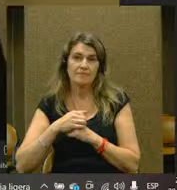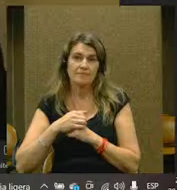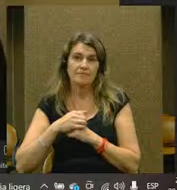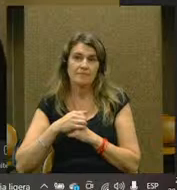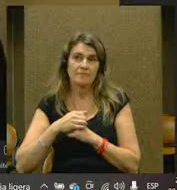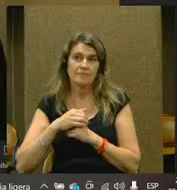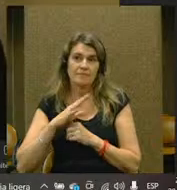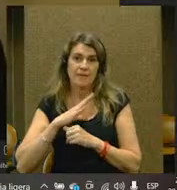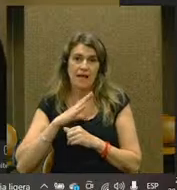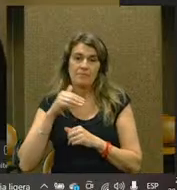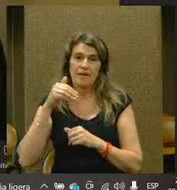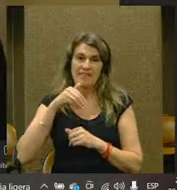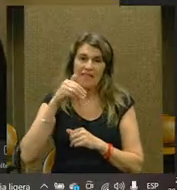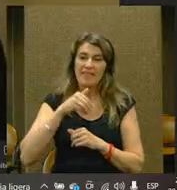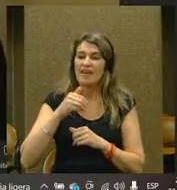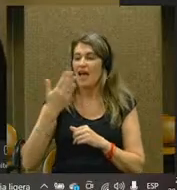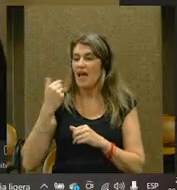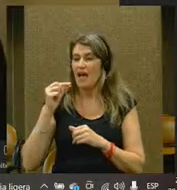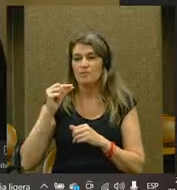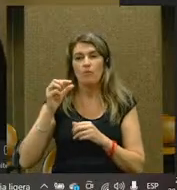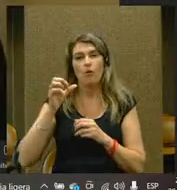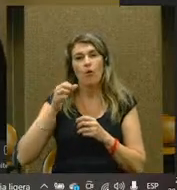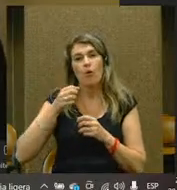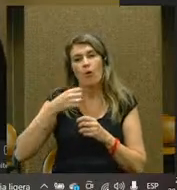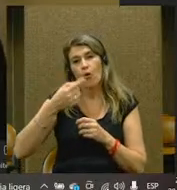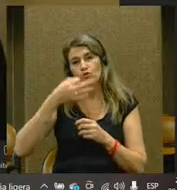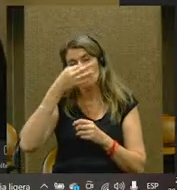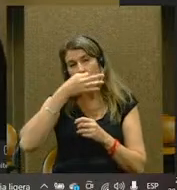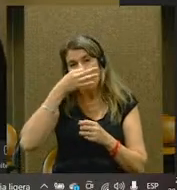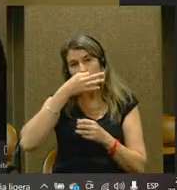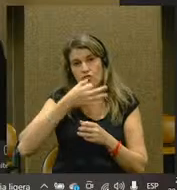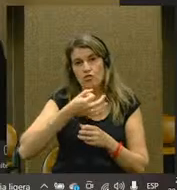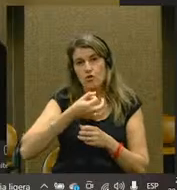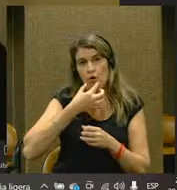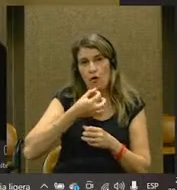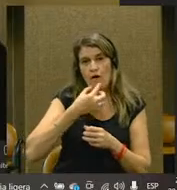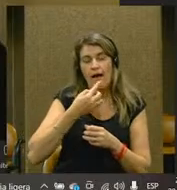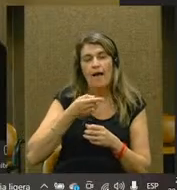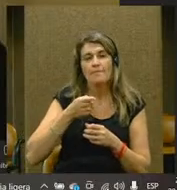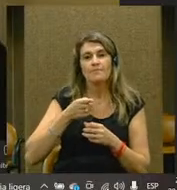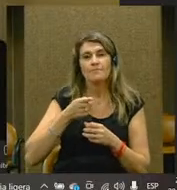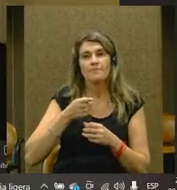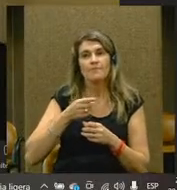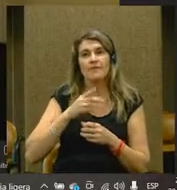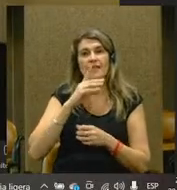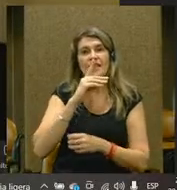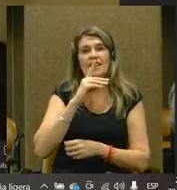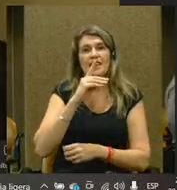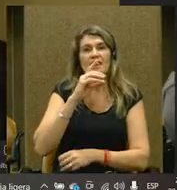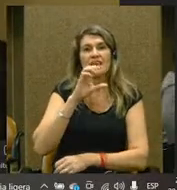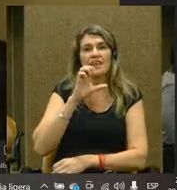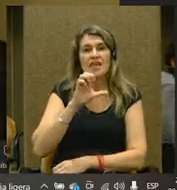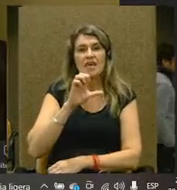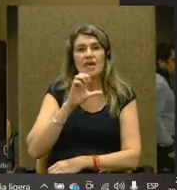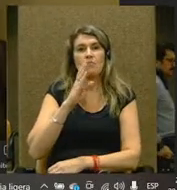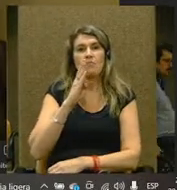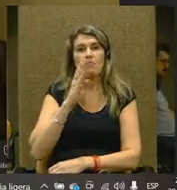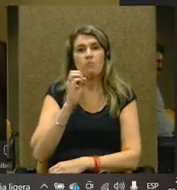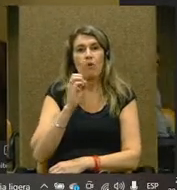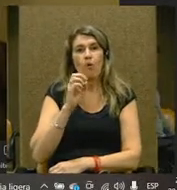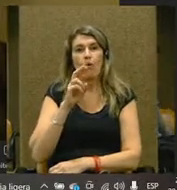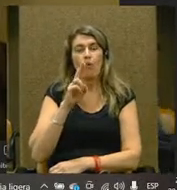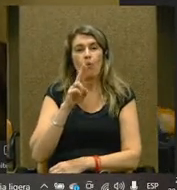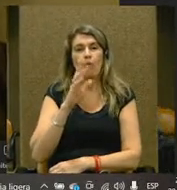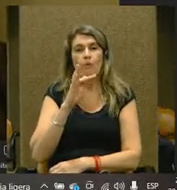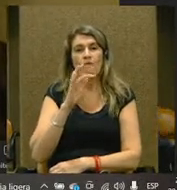we've had the introduction of what's called depot buprenorphine, or Buvidal, I guess trade name or brand name,